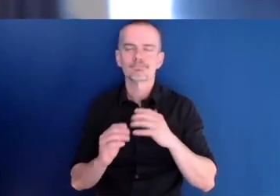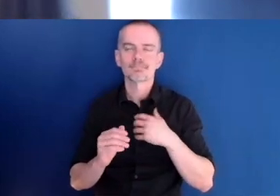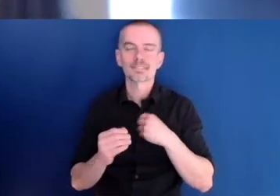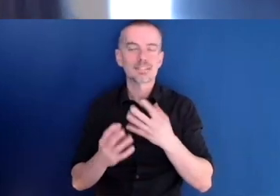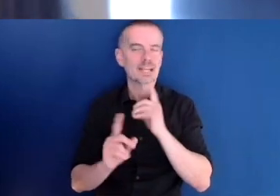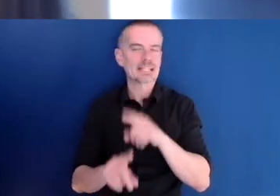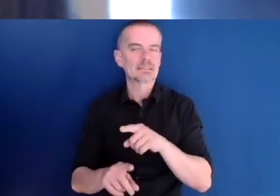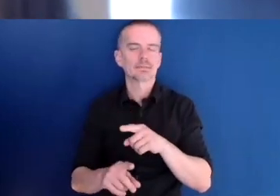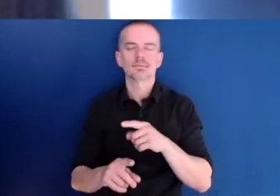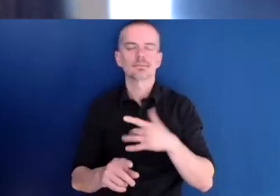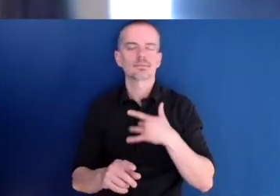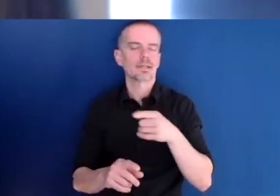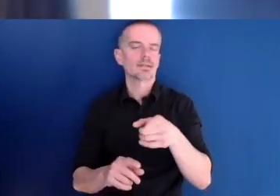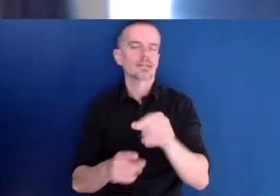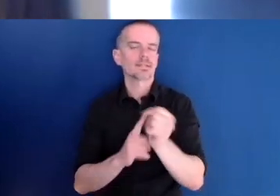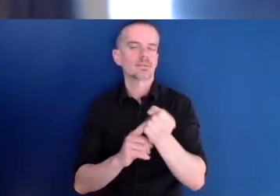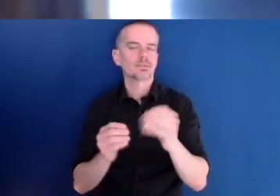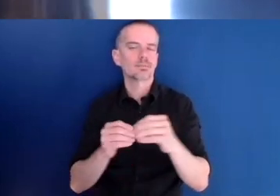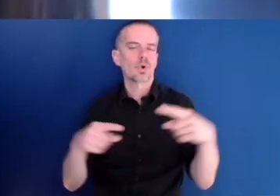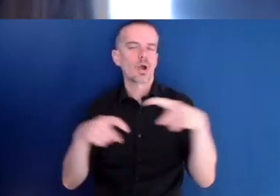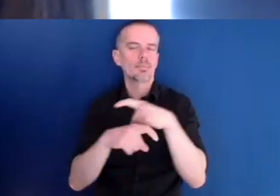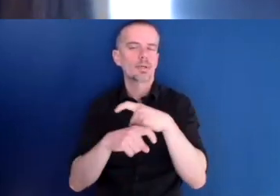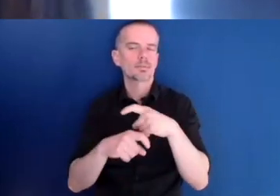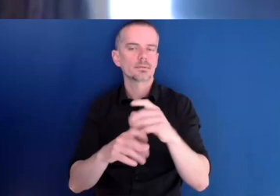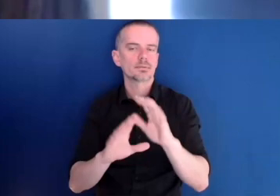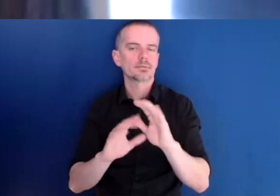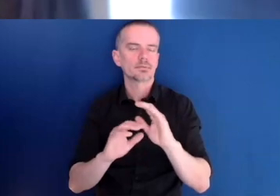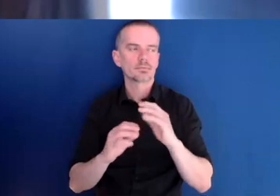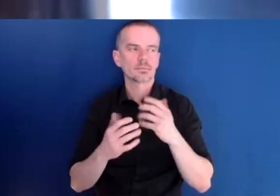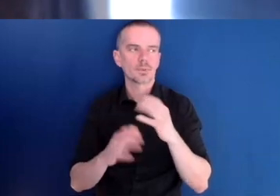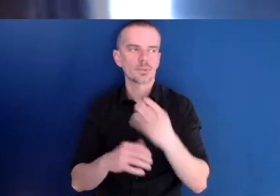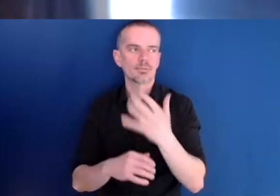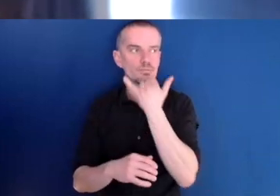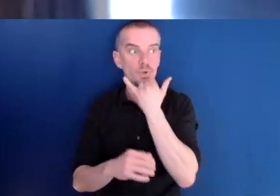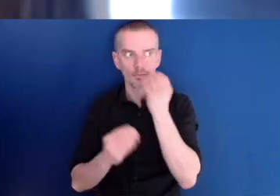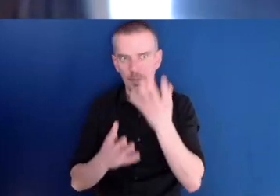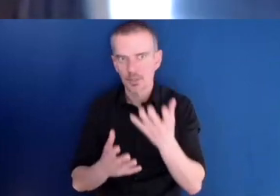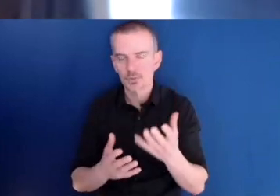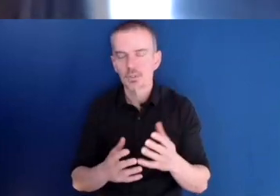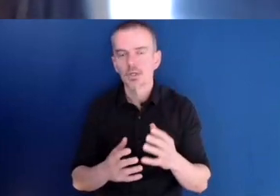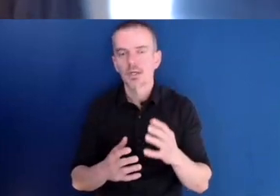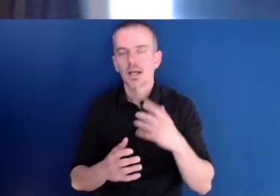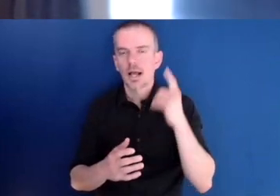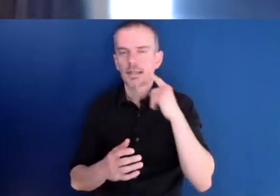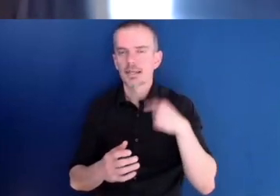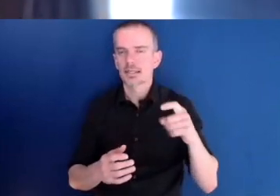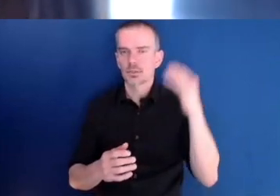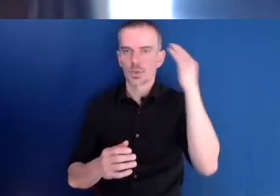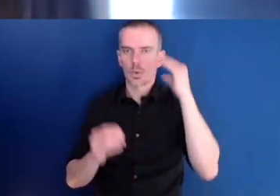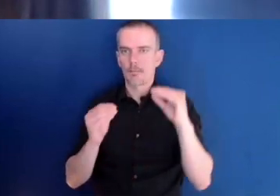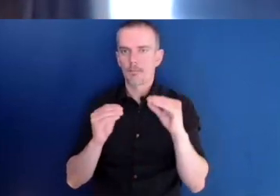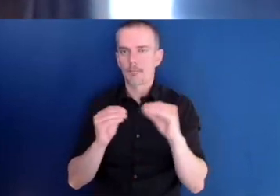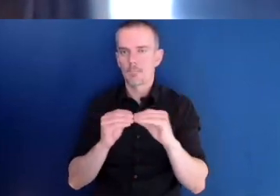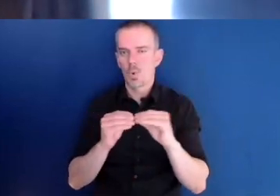it seems like a more complex situation. So I don't want to give you the wrong information. I think I need to know a little bit